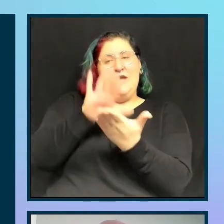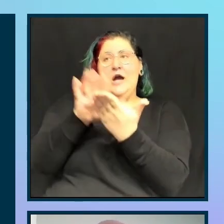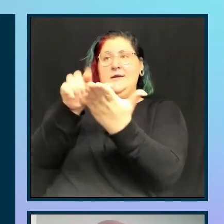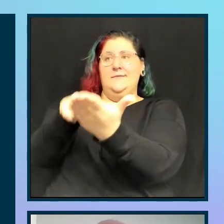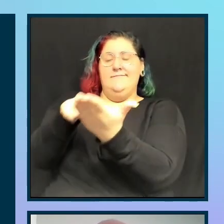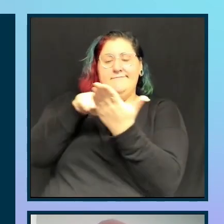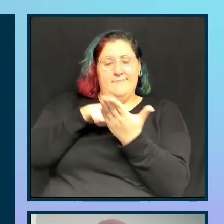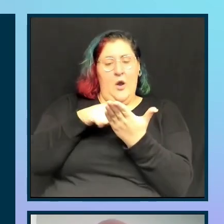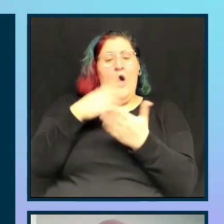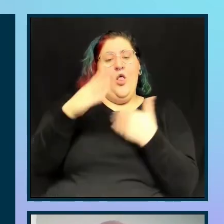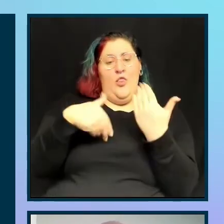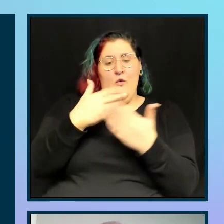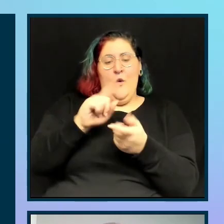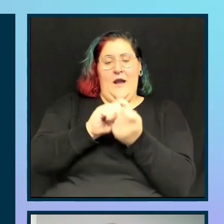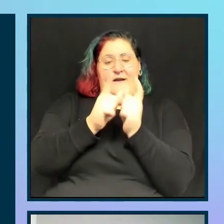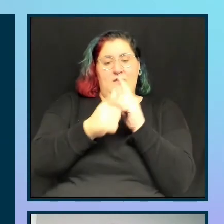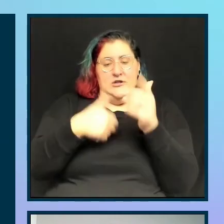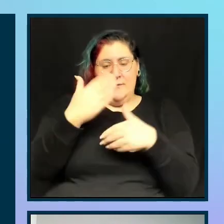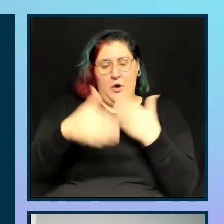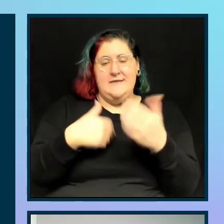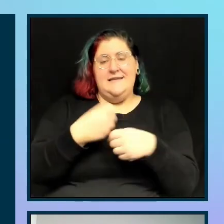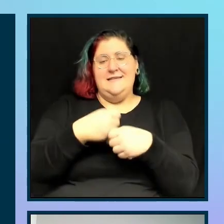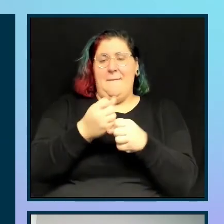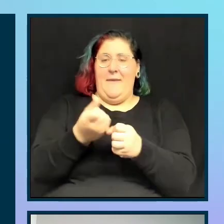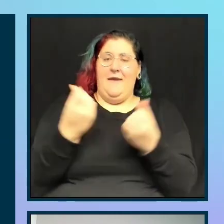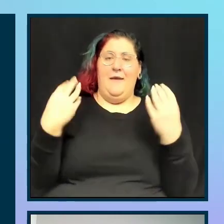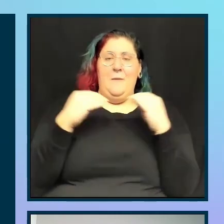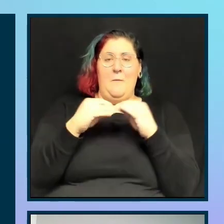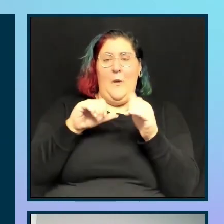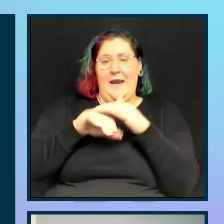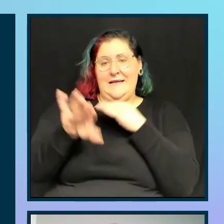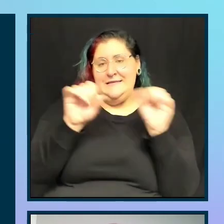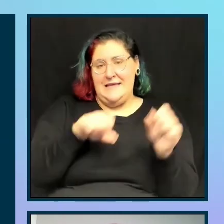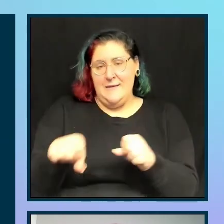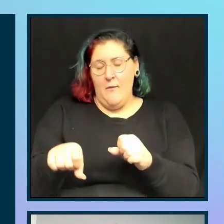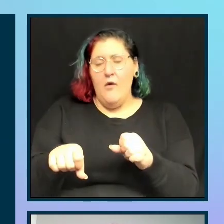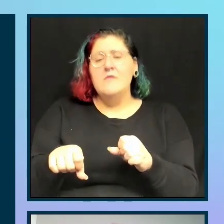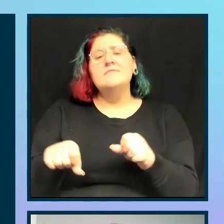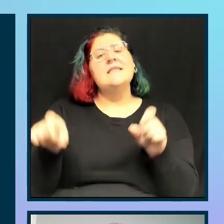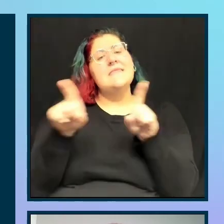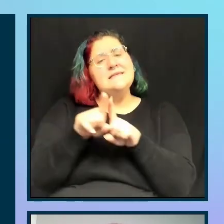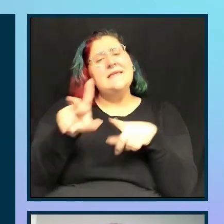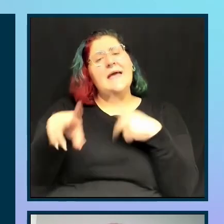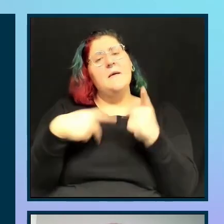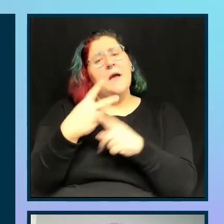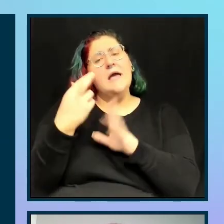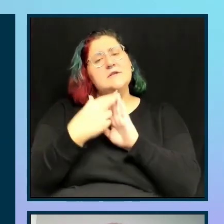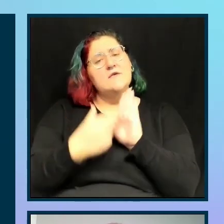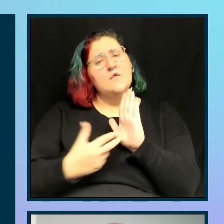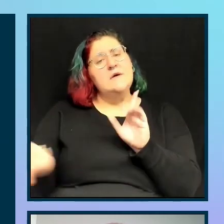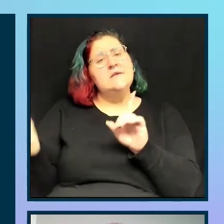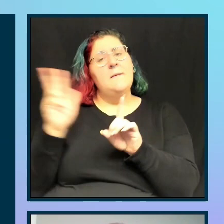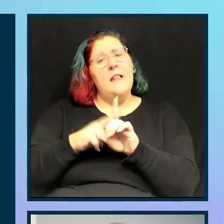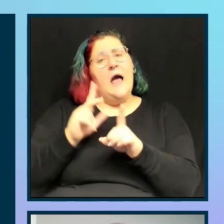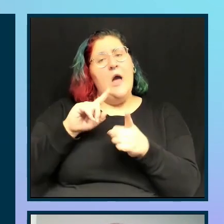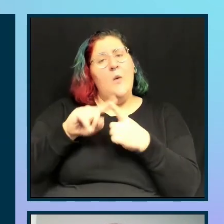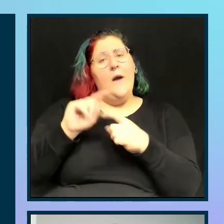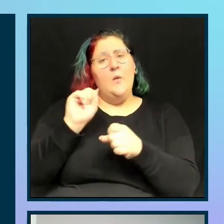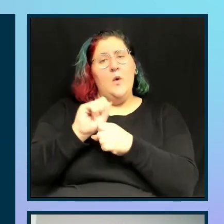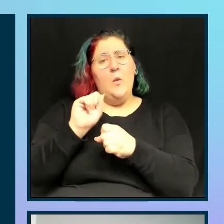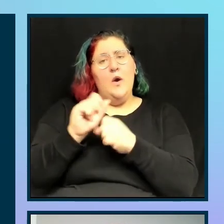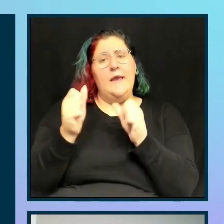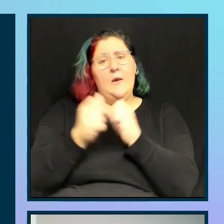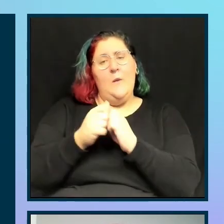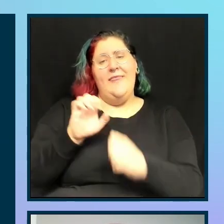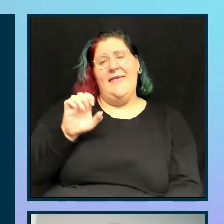3. The same kinds of rules apply in this when you're working with those old EPUBs where there are elements that cannot